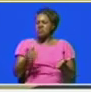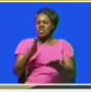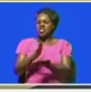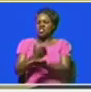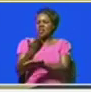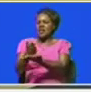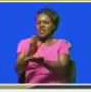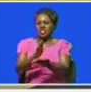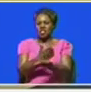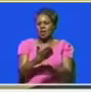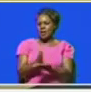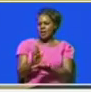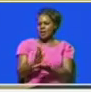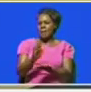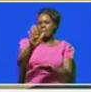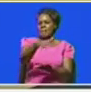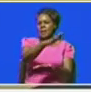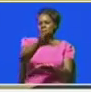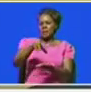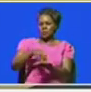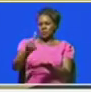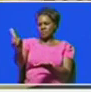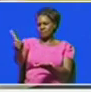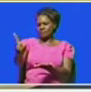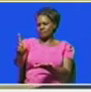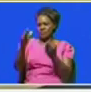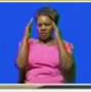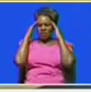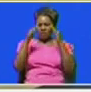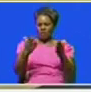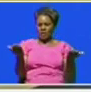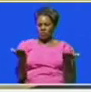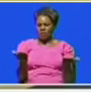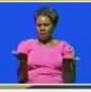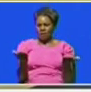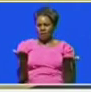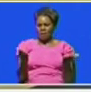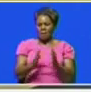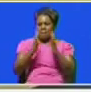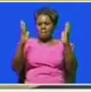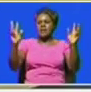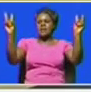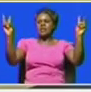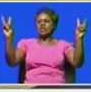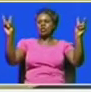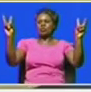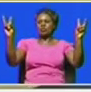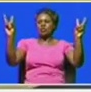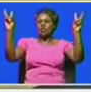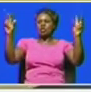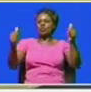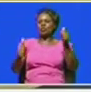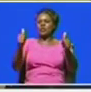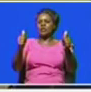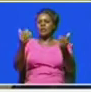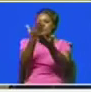sharing parliamentary position. Our focus is in dealing with the big matter before us, the issue of